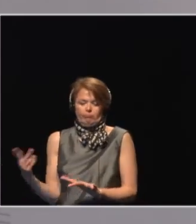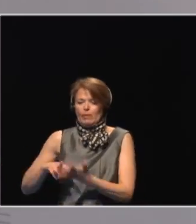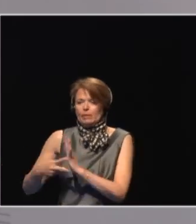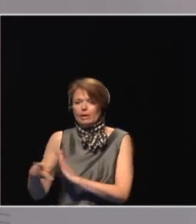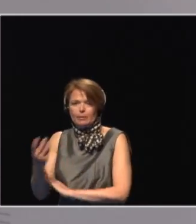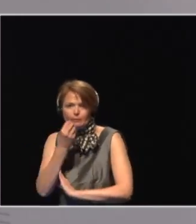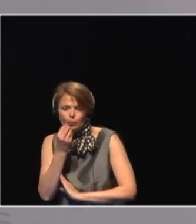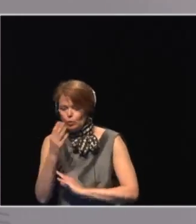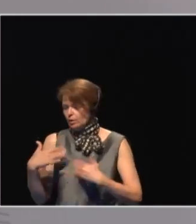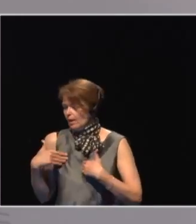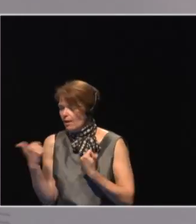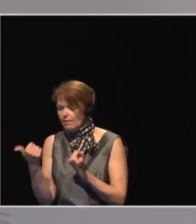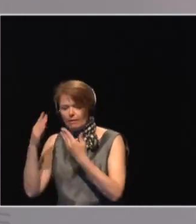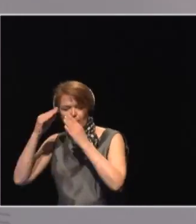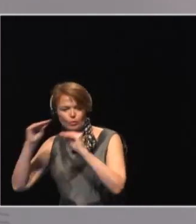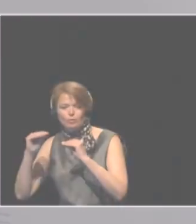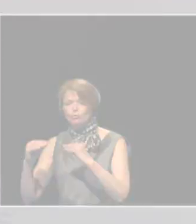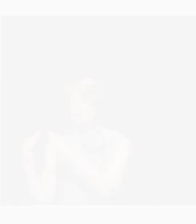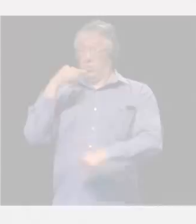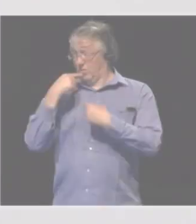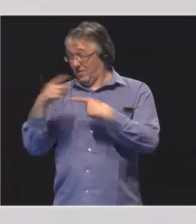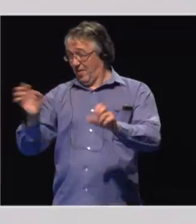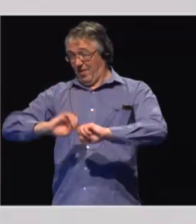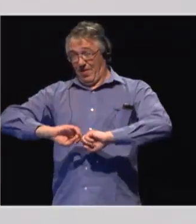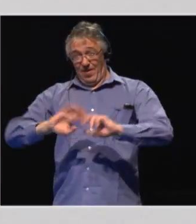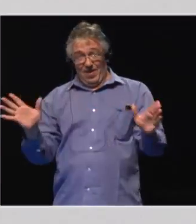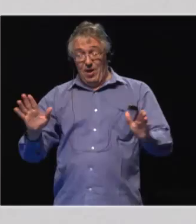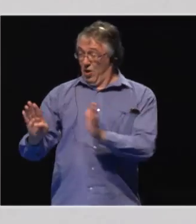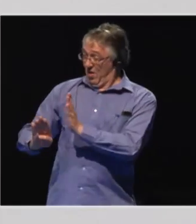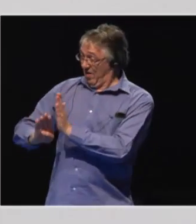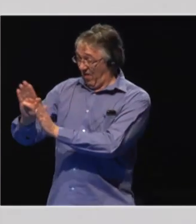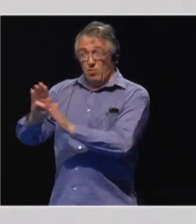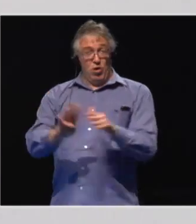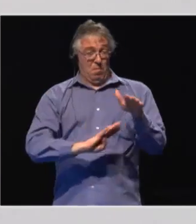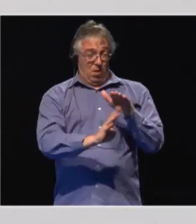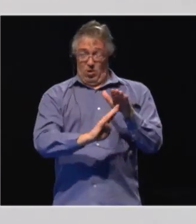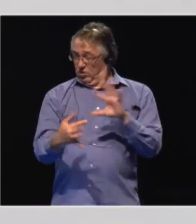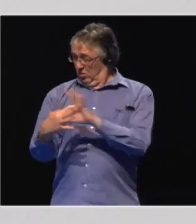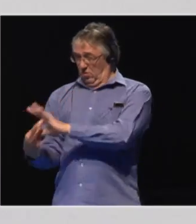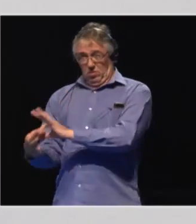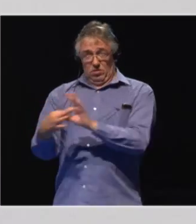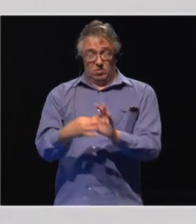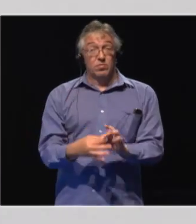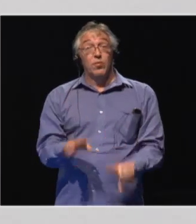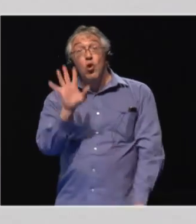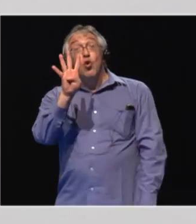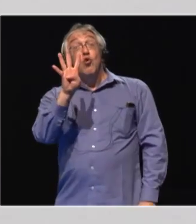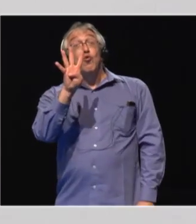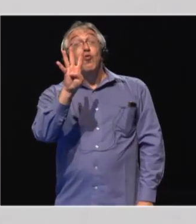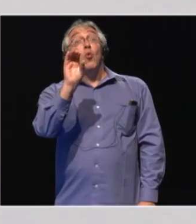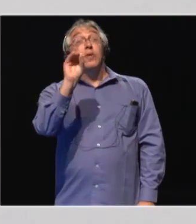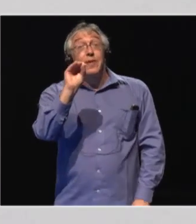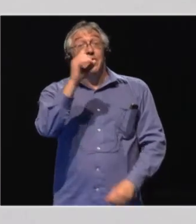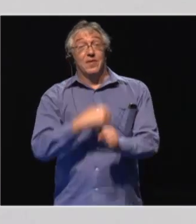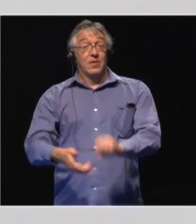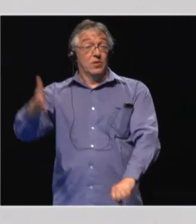health, education, housing, etc. It is over 40 years since the economist J.K. Galbraith